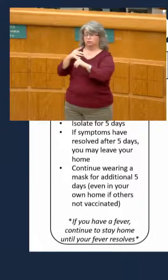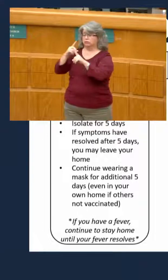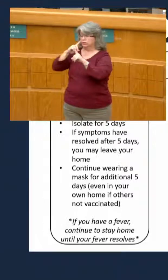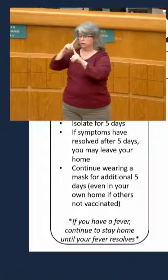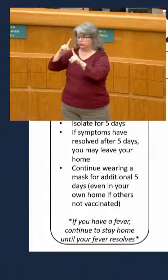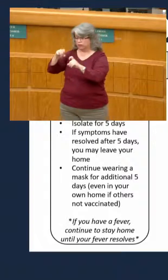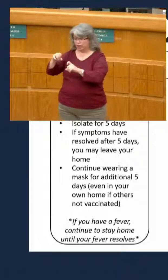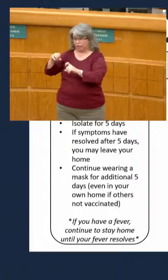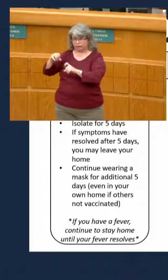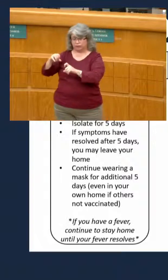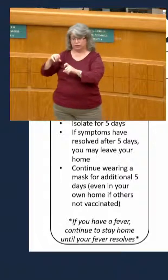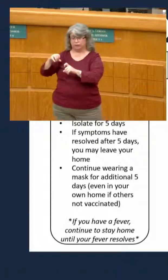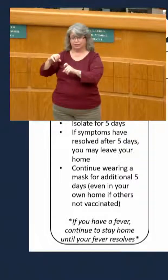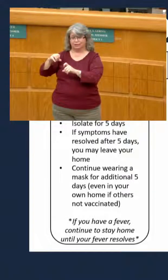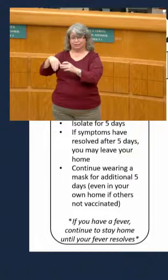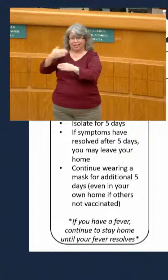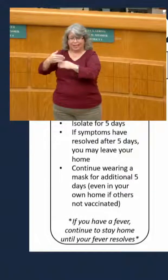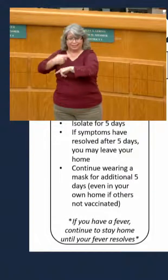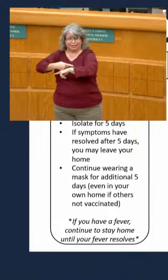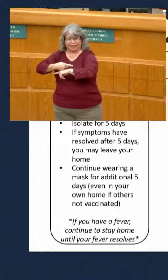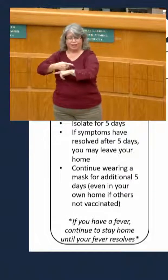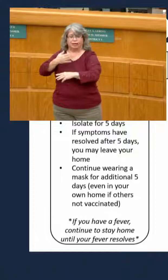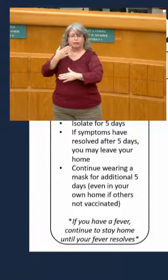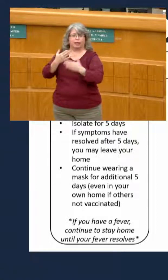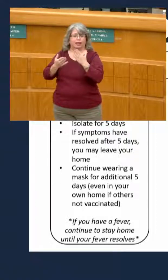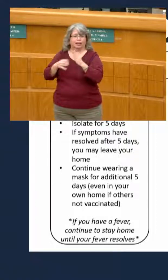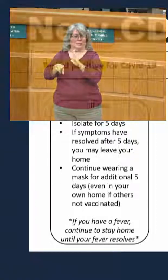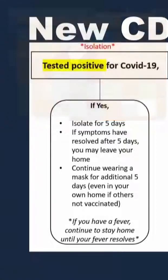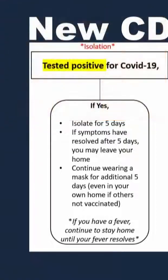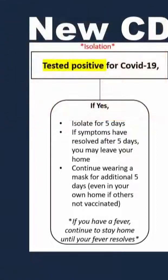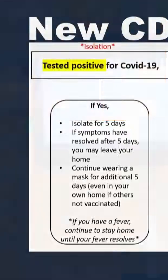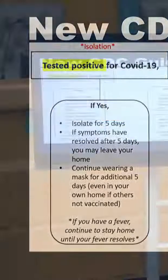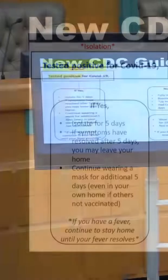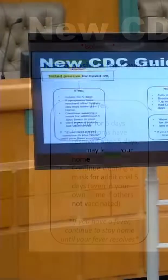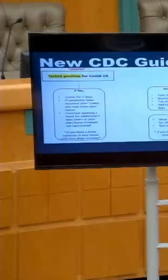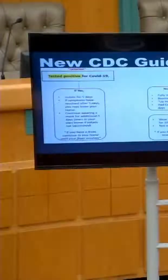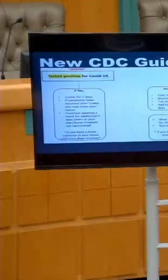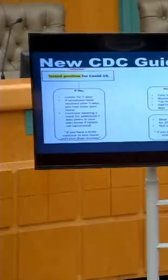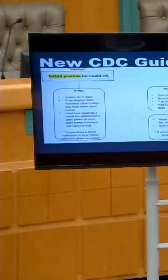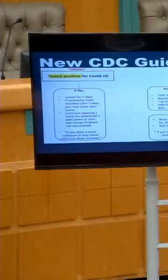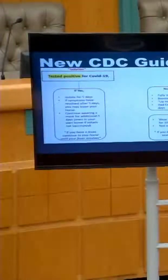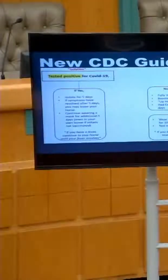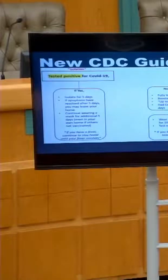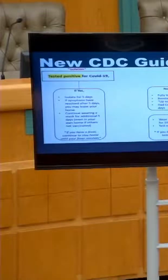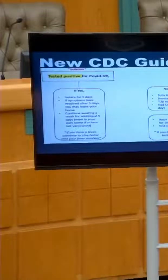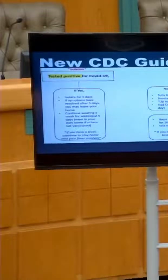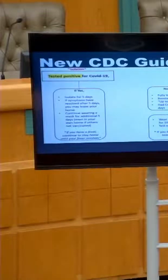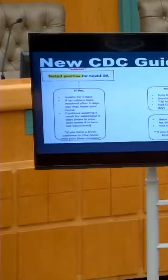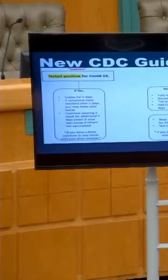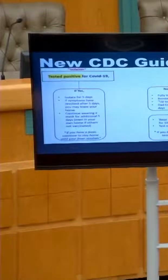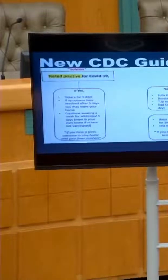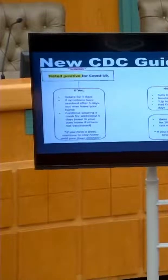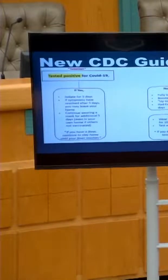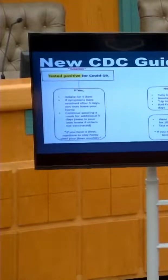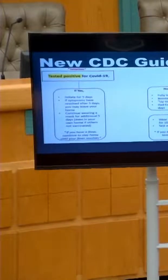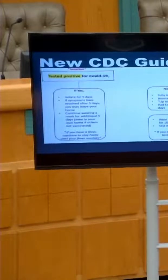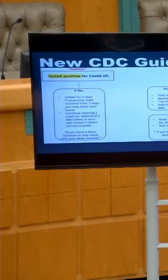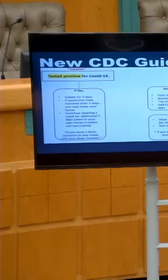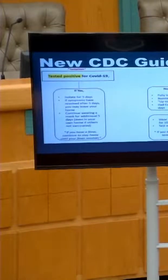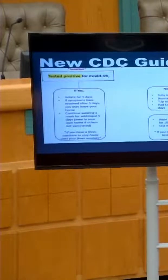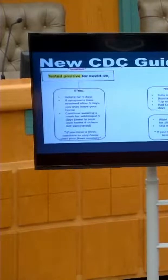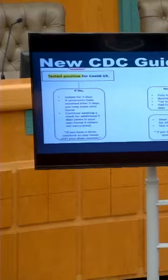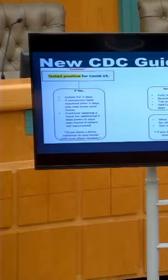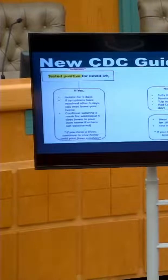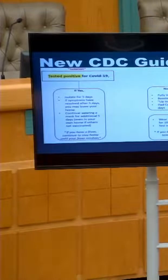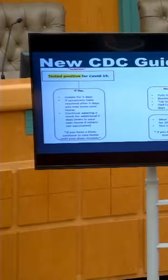up negative and give you a false sense that you're not positive. So then later on you'll develop symptoms and now you're officially positive. So wait